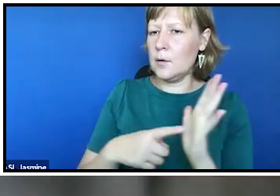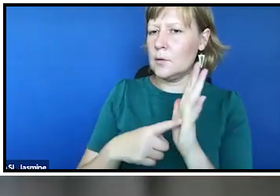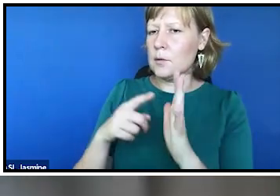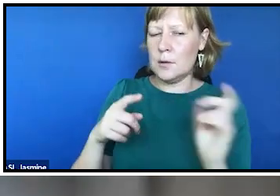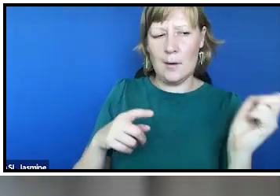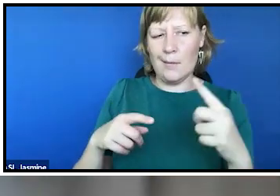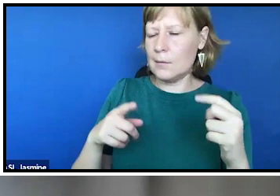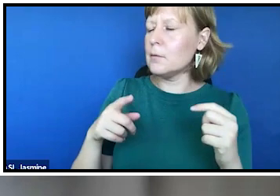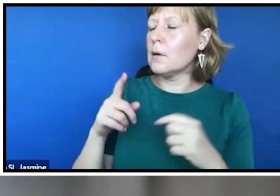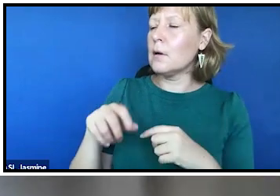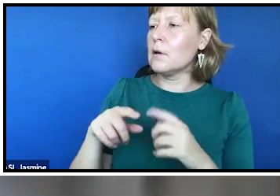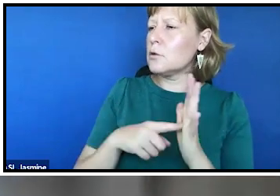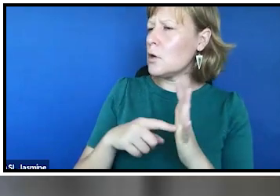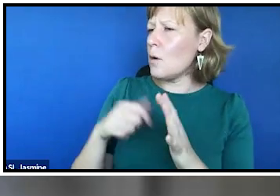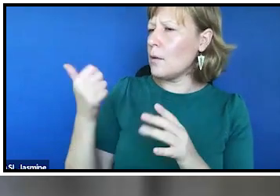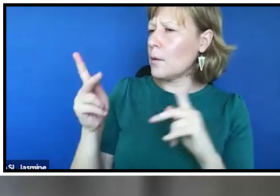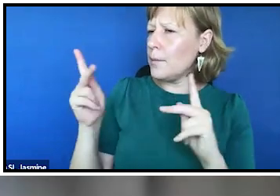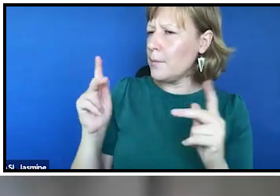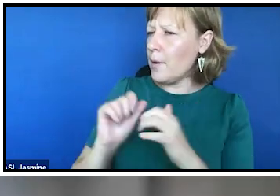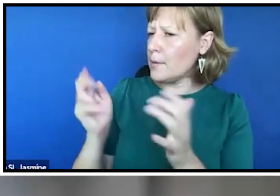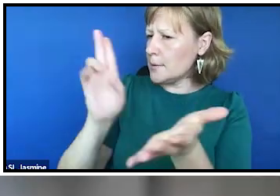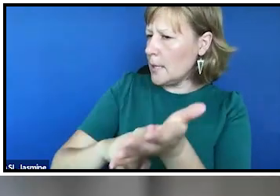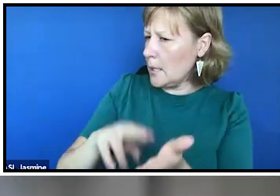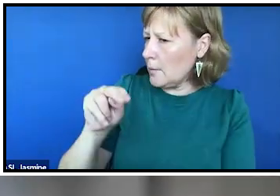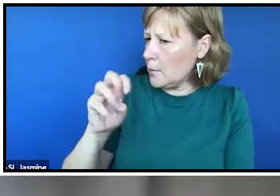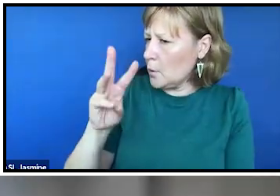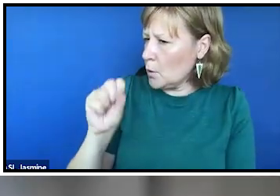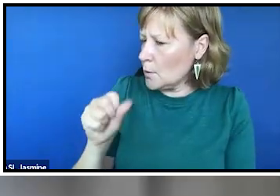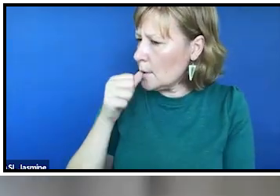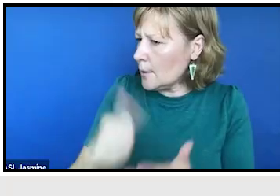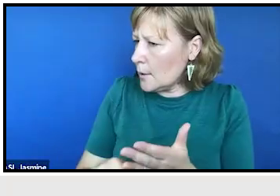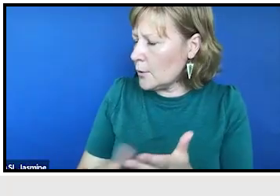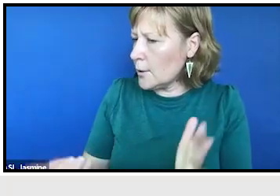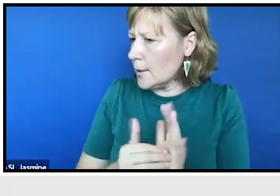for the newsletter? And you guys are amazing, by the way. I love it. You're great.